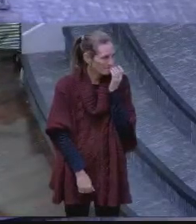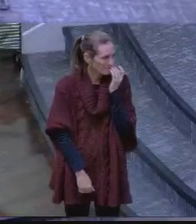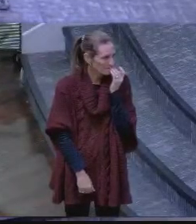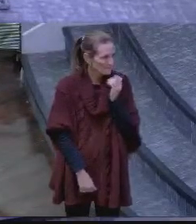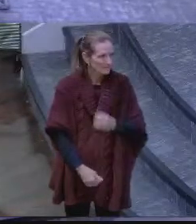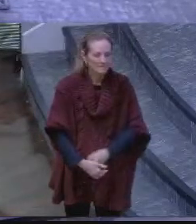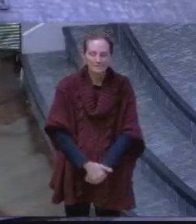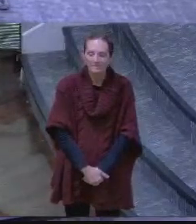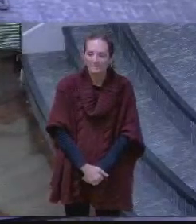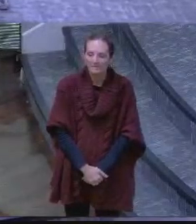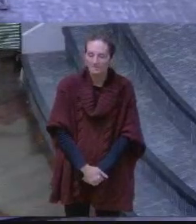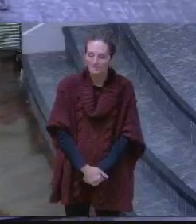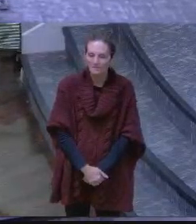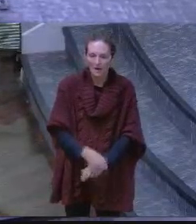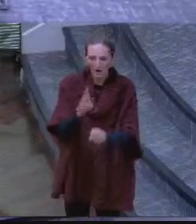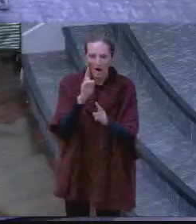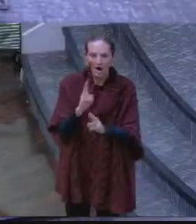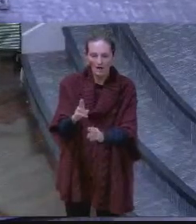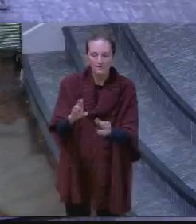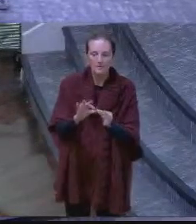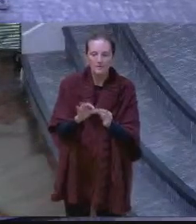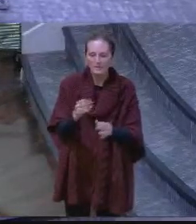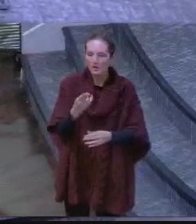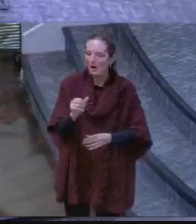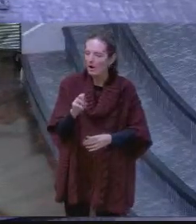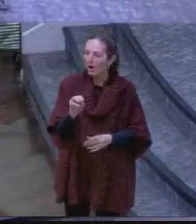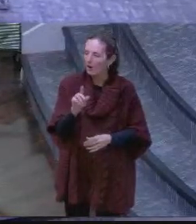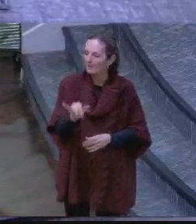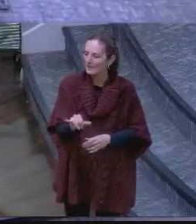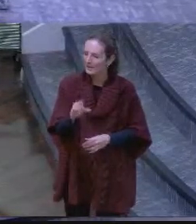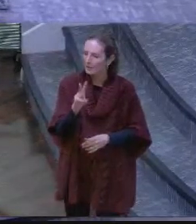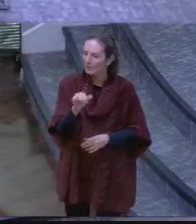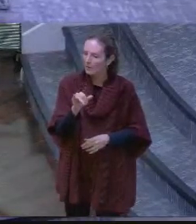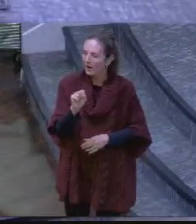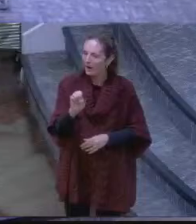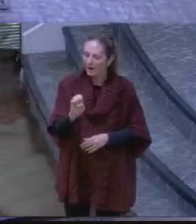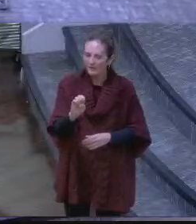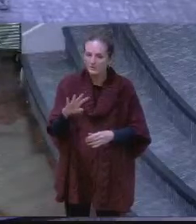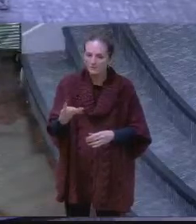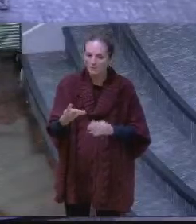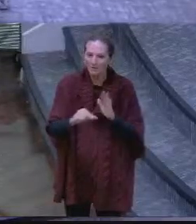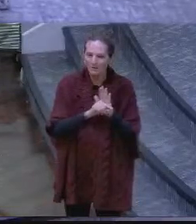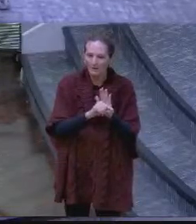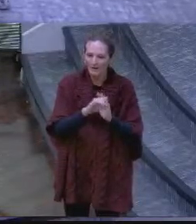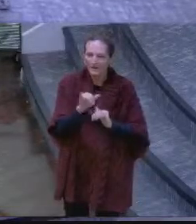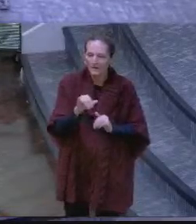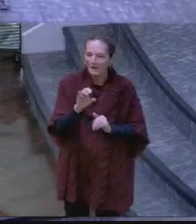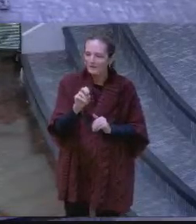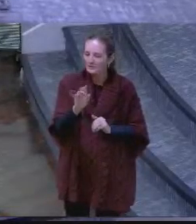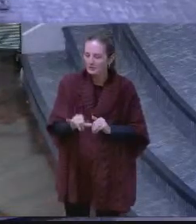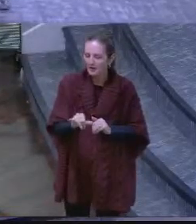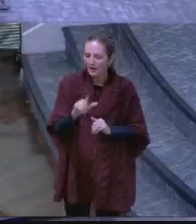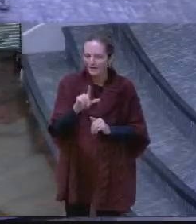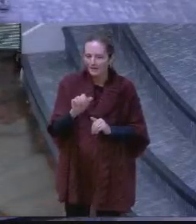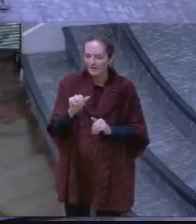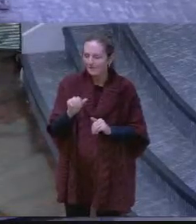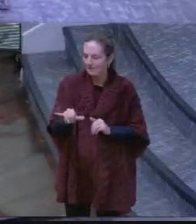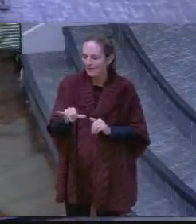And honorable mention, Harmony Wise, 4th grade, Johnny Lay Burks Elementary School.